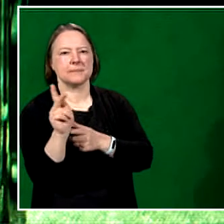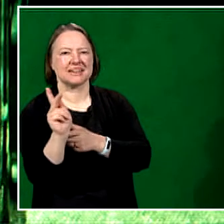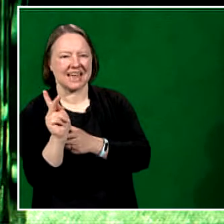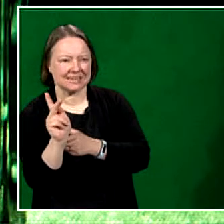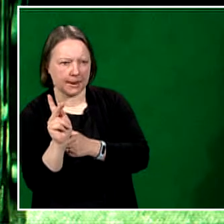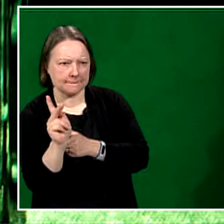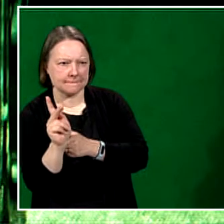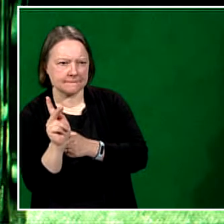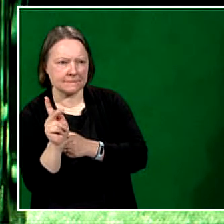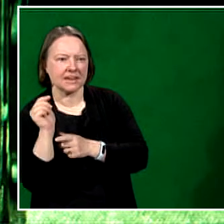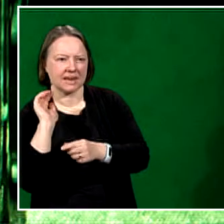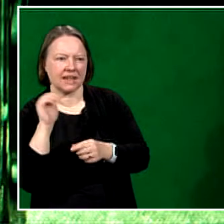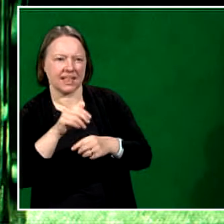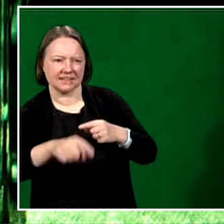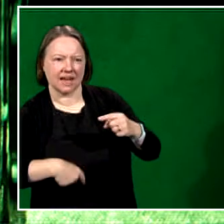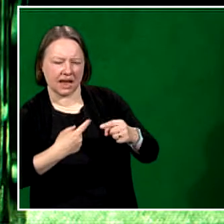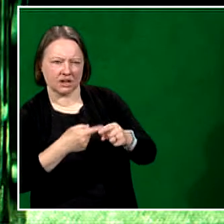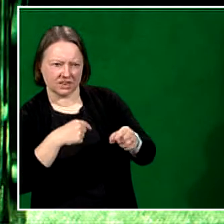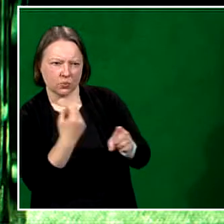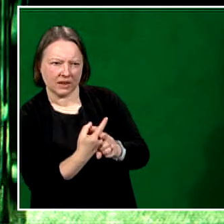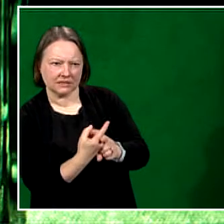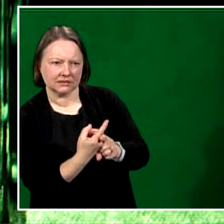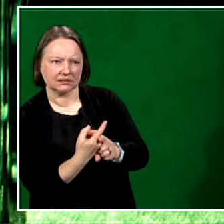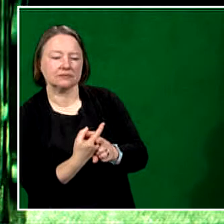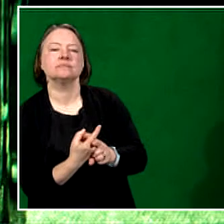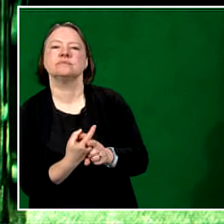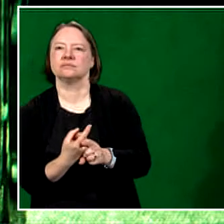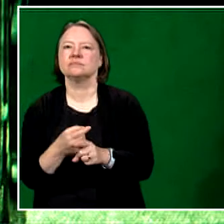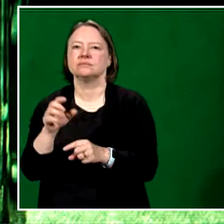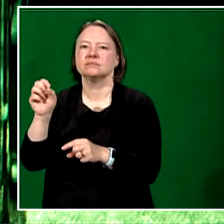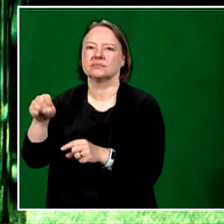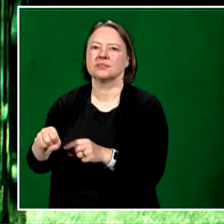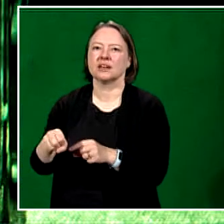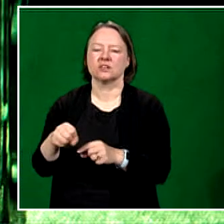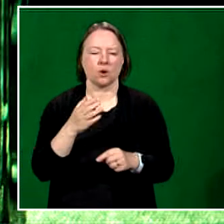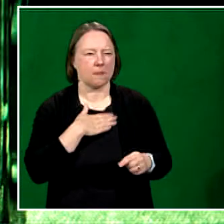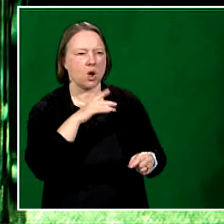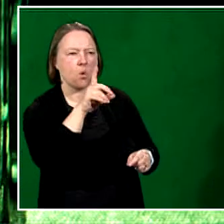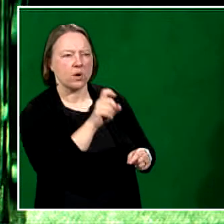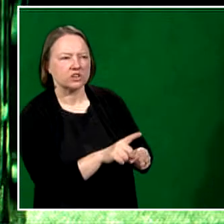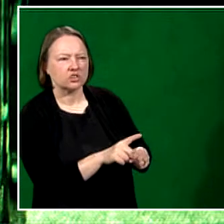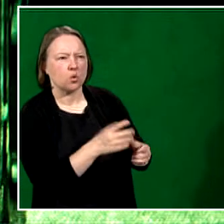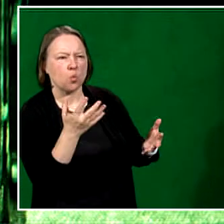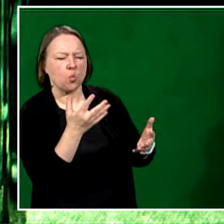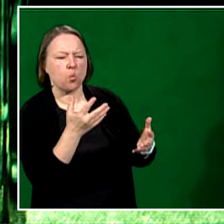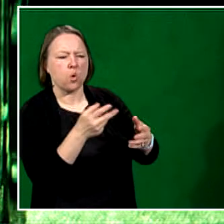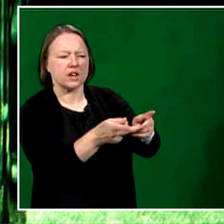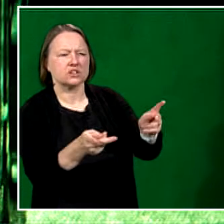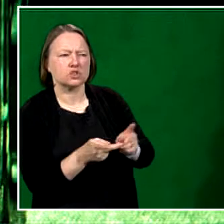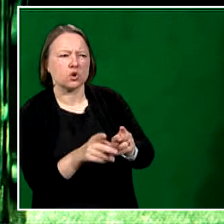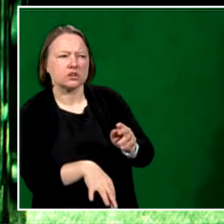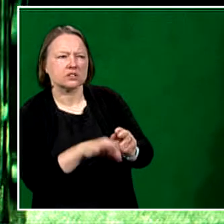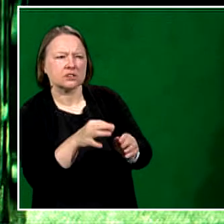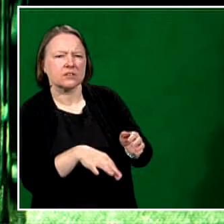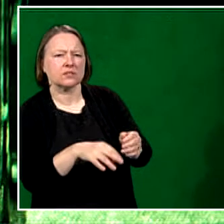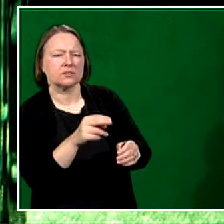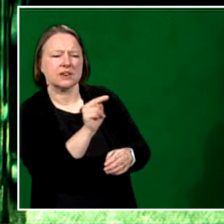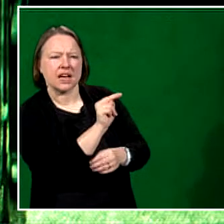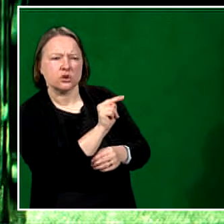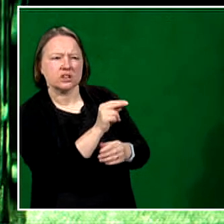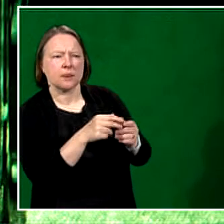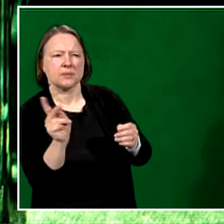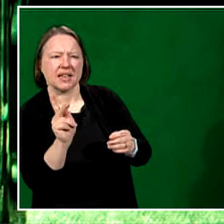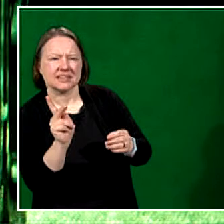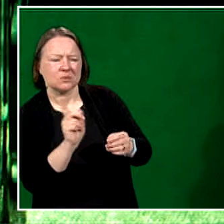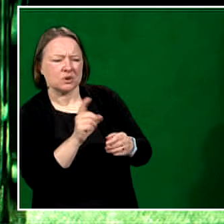your cycle. Is that correct? Yes. So my question is, what are the sources of that nitrogen and potassium?